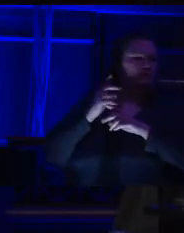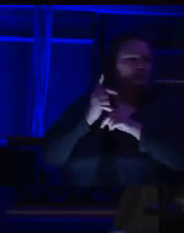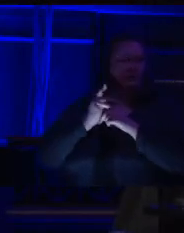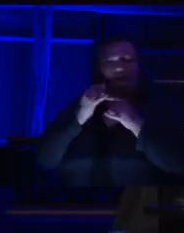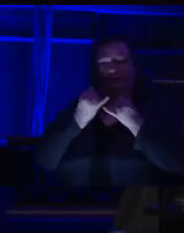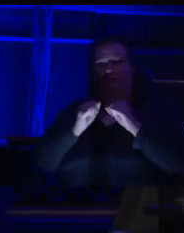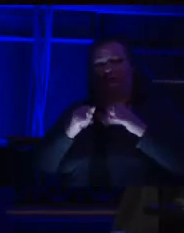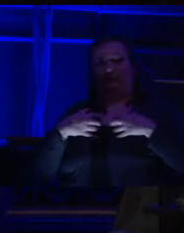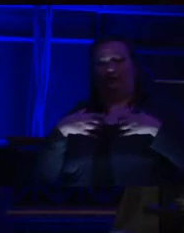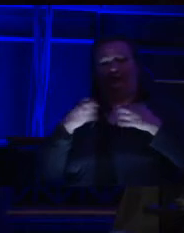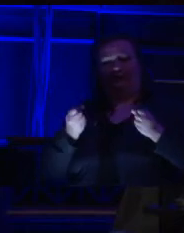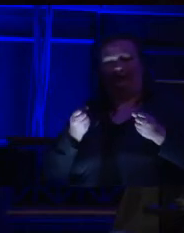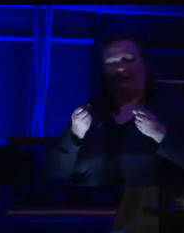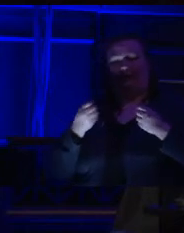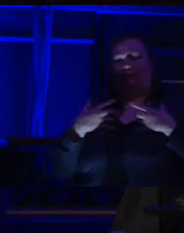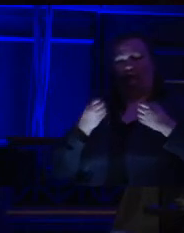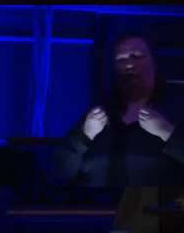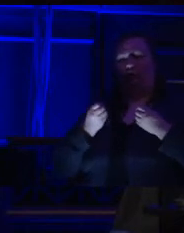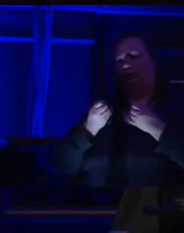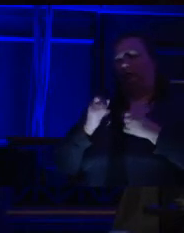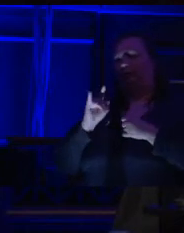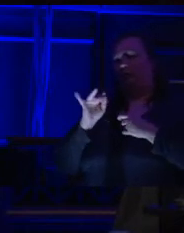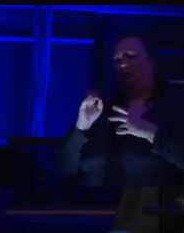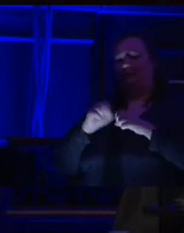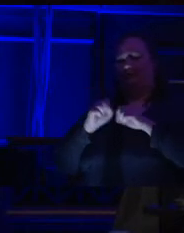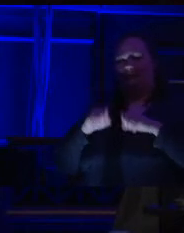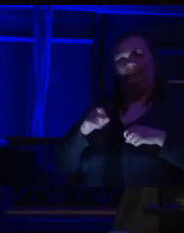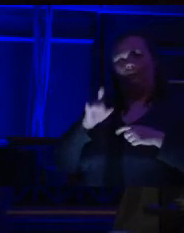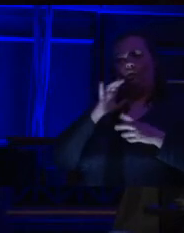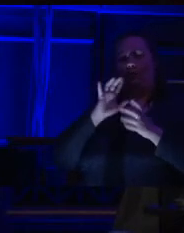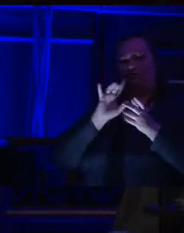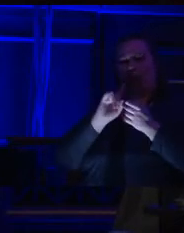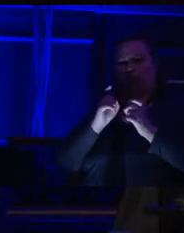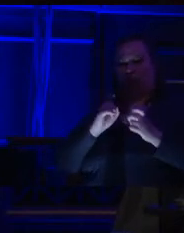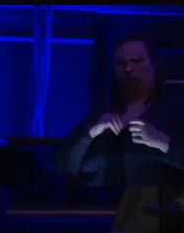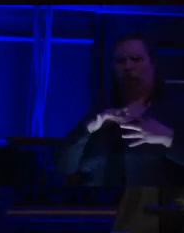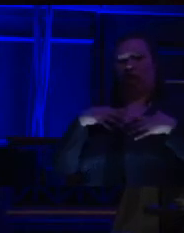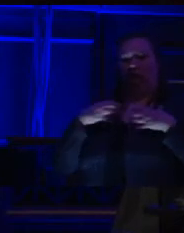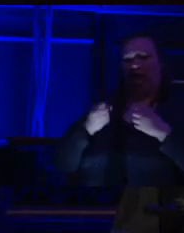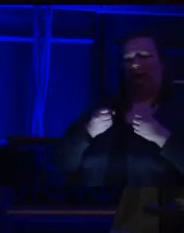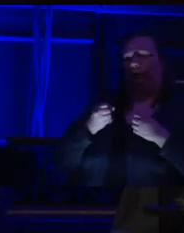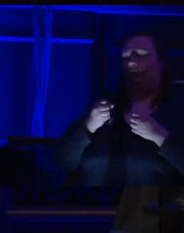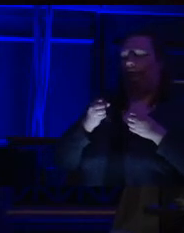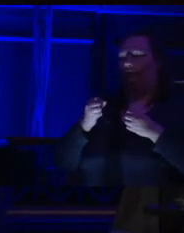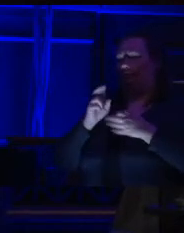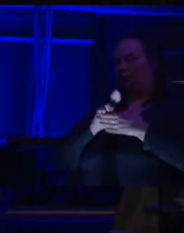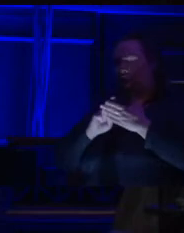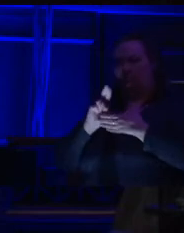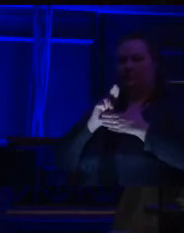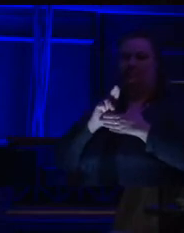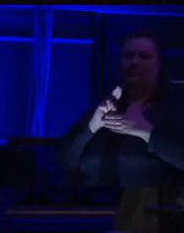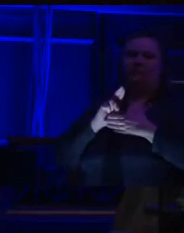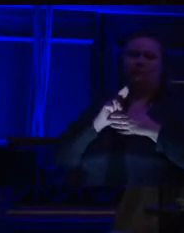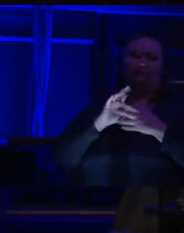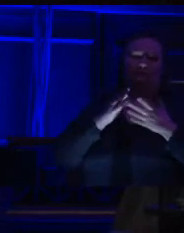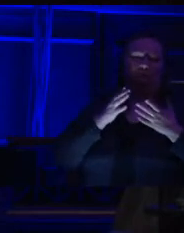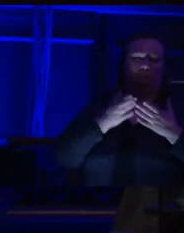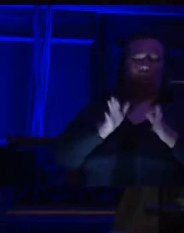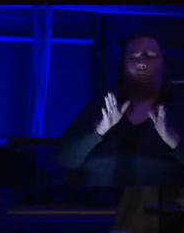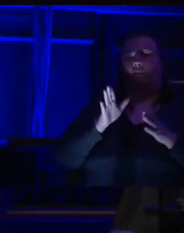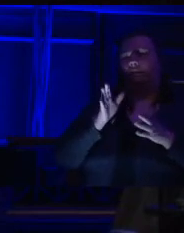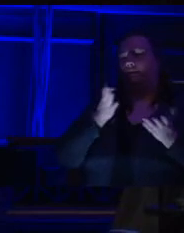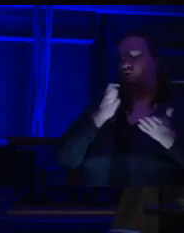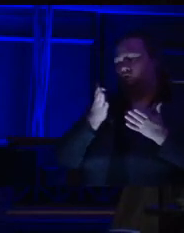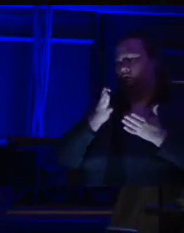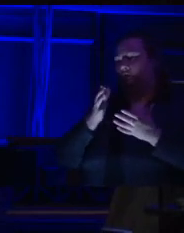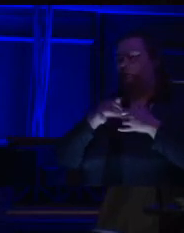healthy, Dr. Ono will fortify and expand Michigan's health and well-being in scholarly prowess in public service and